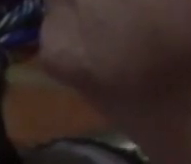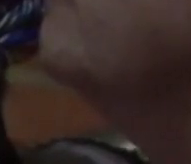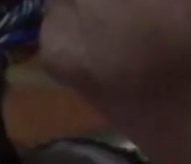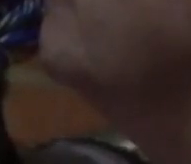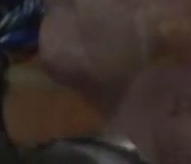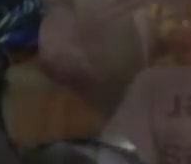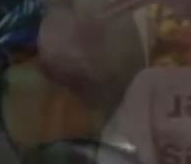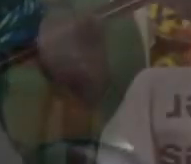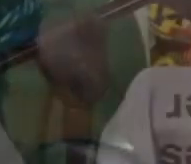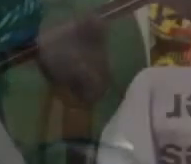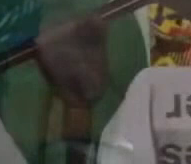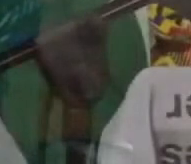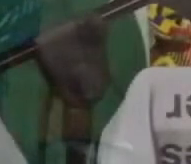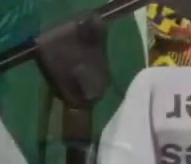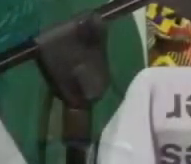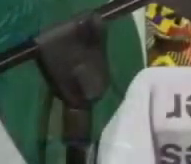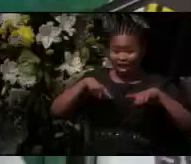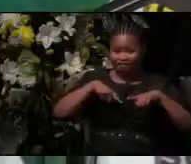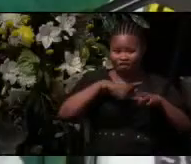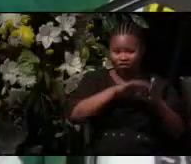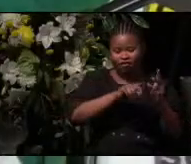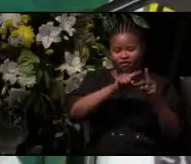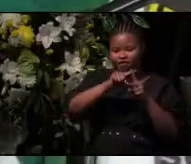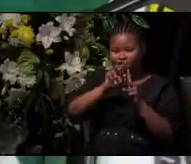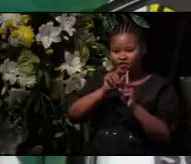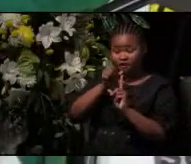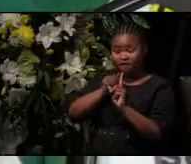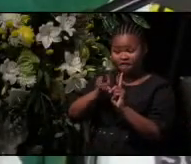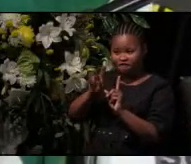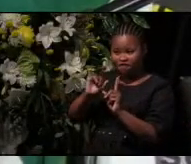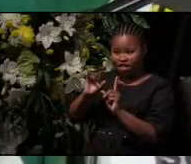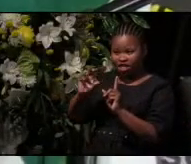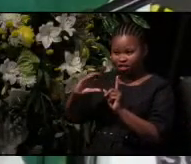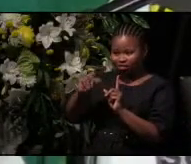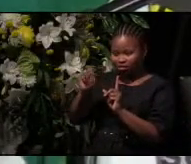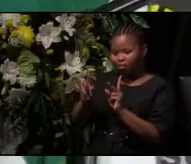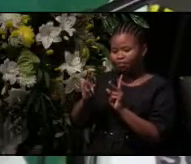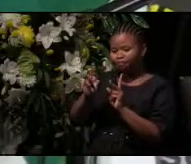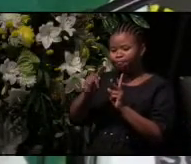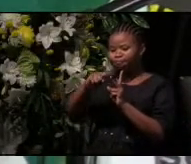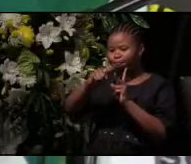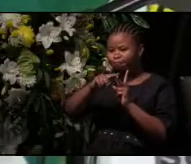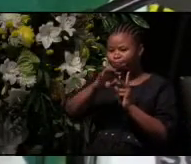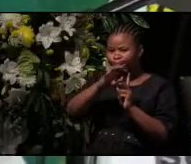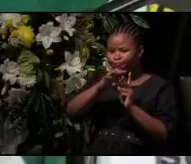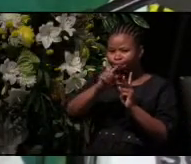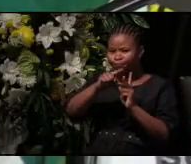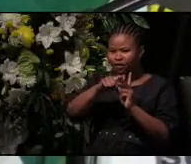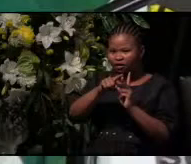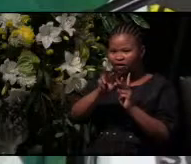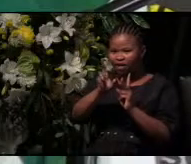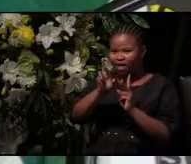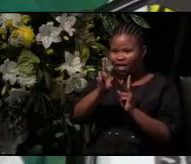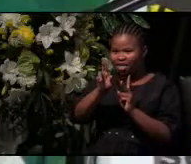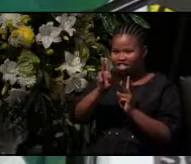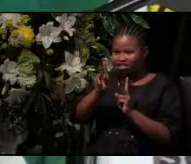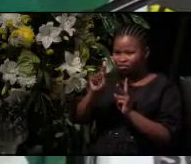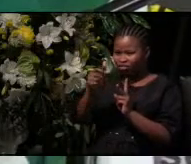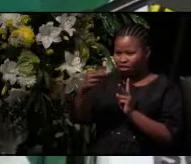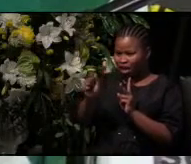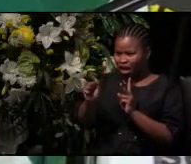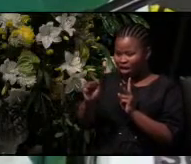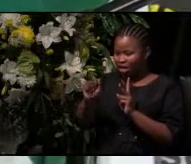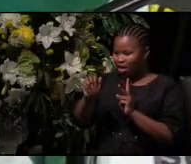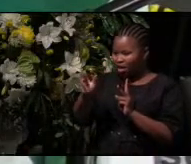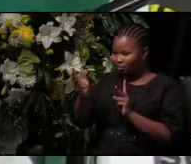write the biography of Victor Sephora is going to write the biography of return zanga